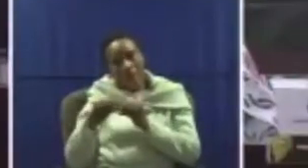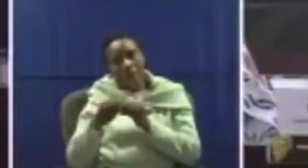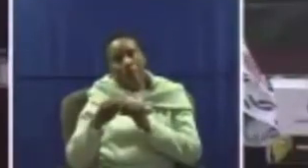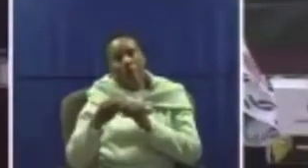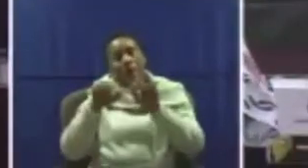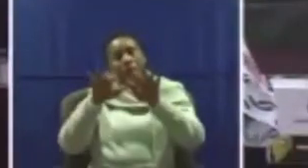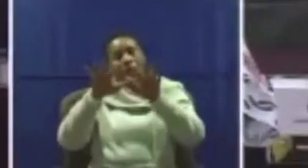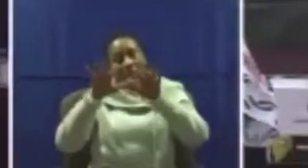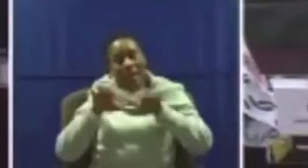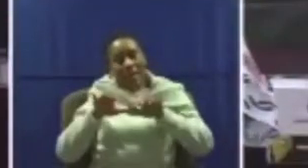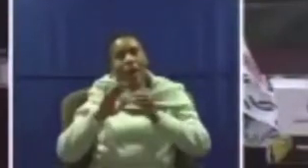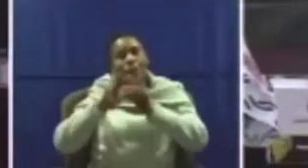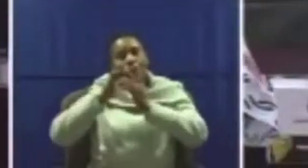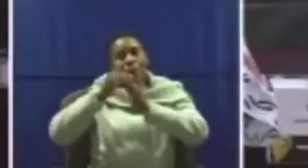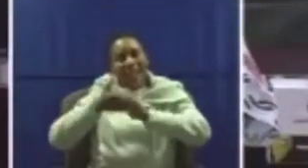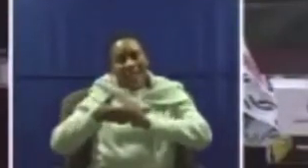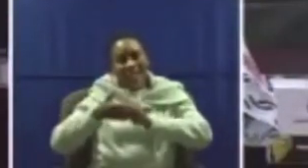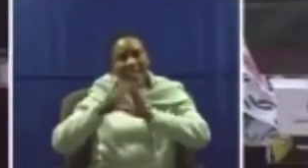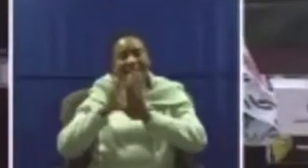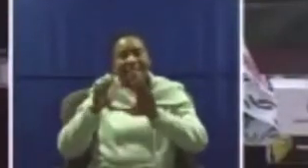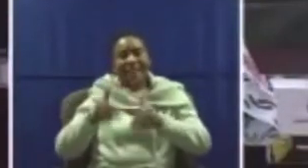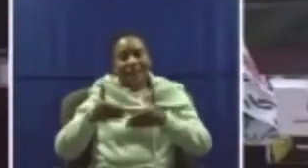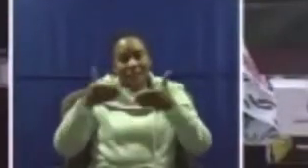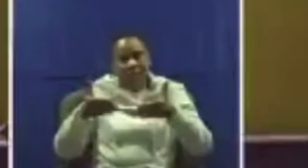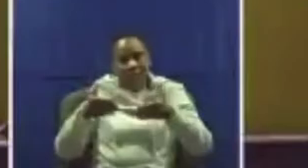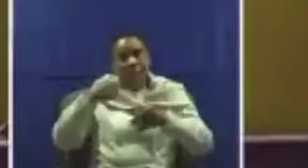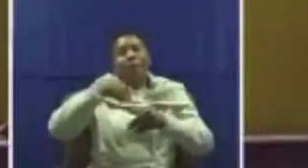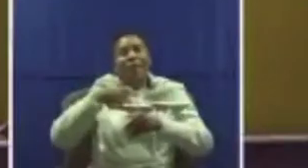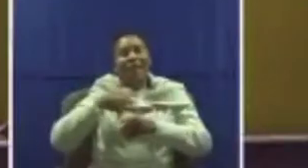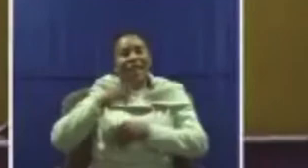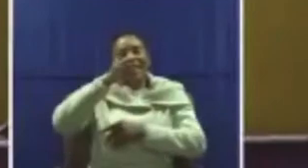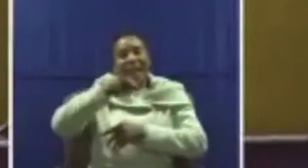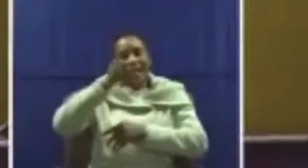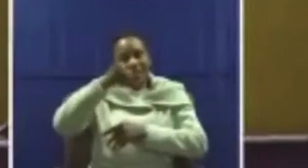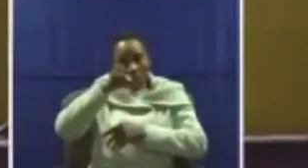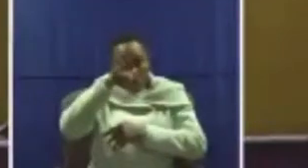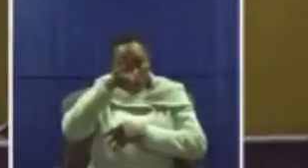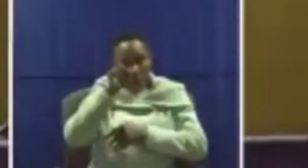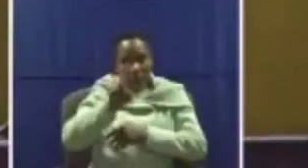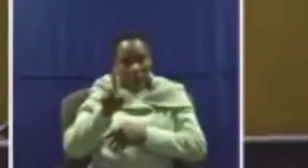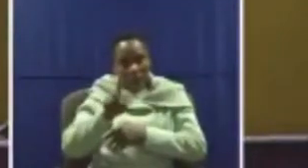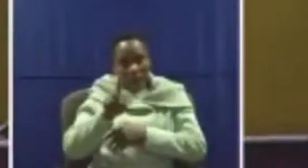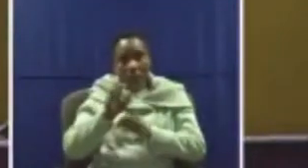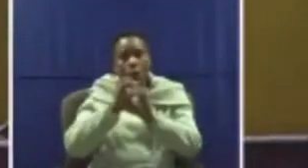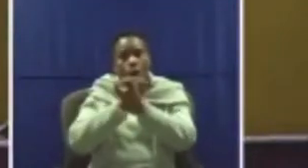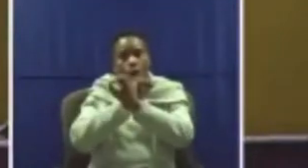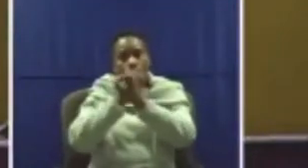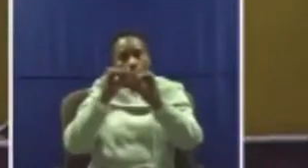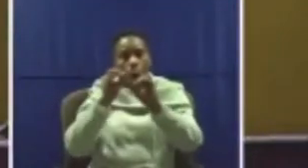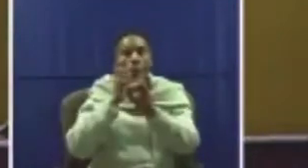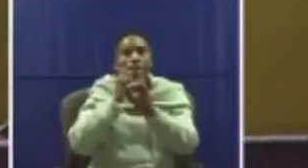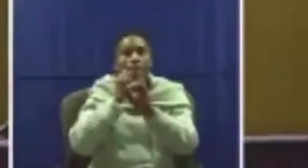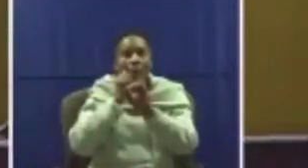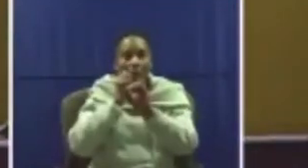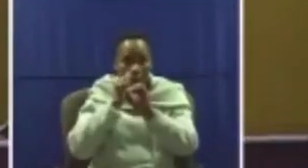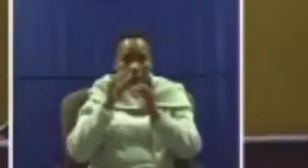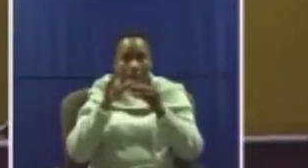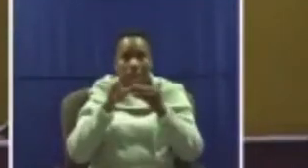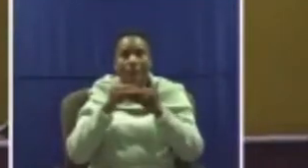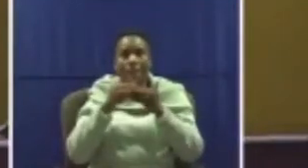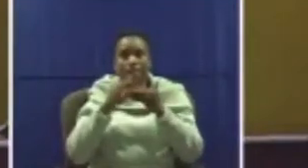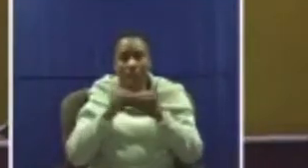Parliamentary Protection Services, my instruction to you is that no male member